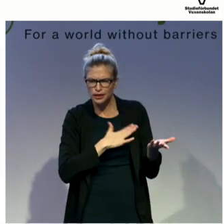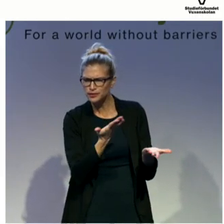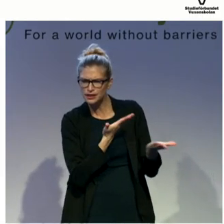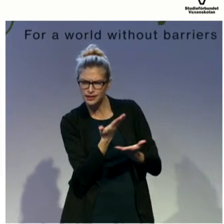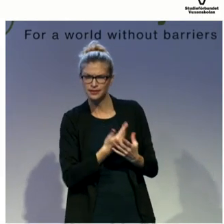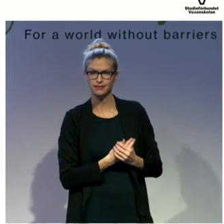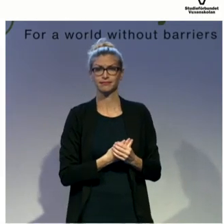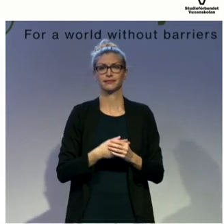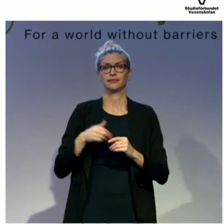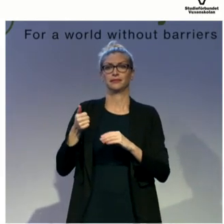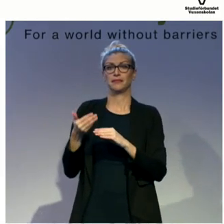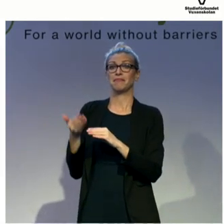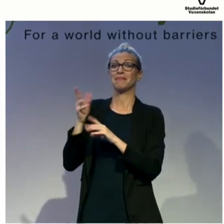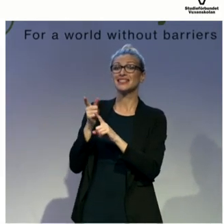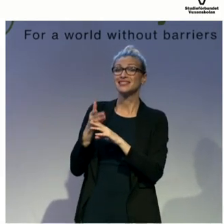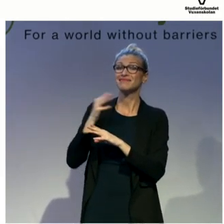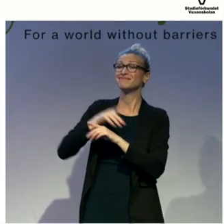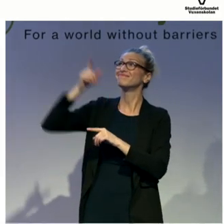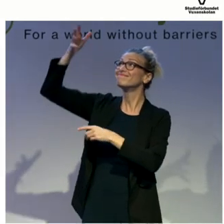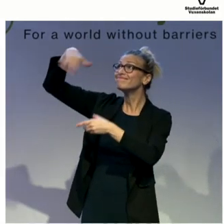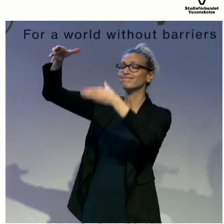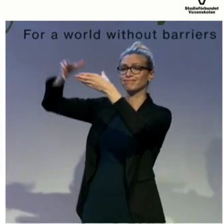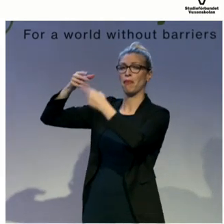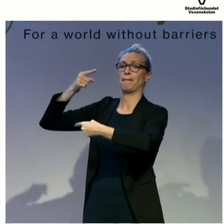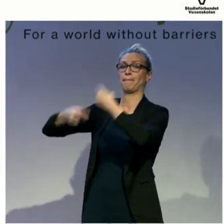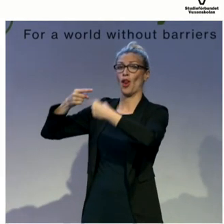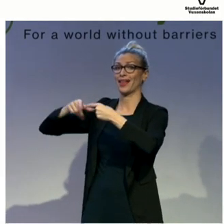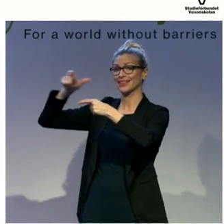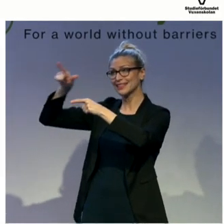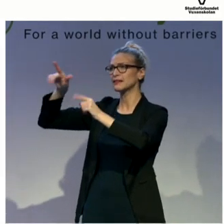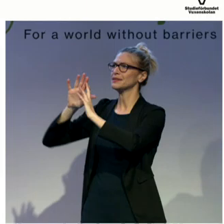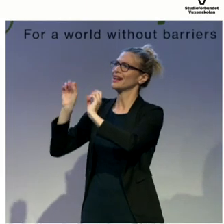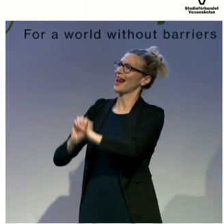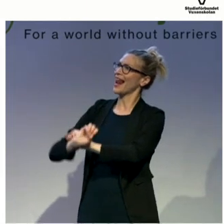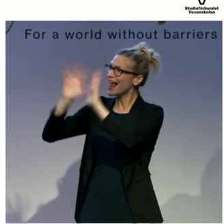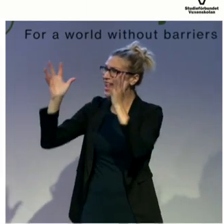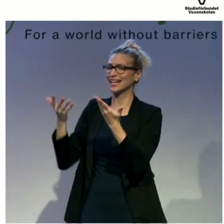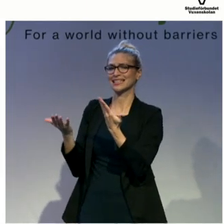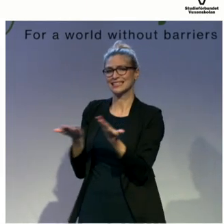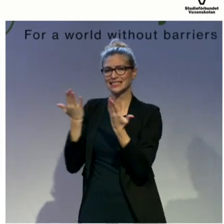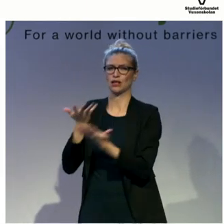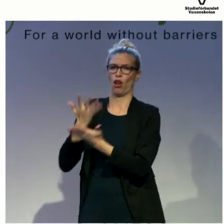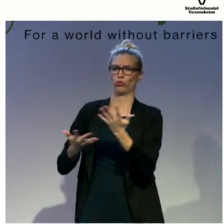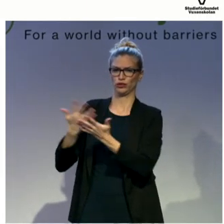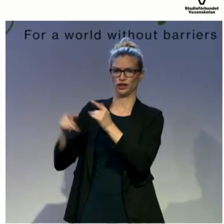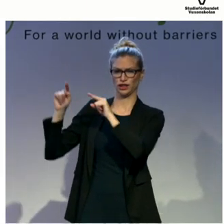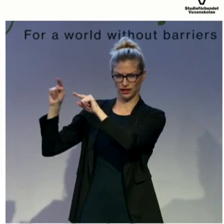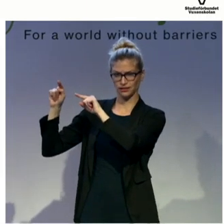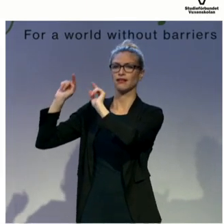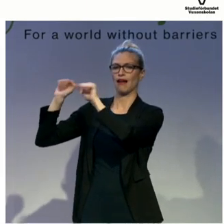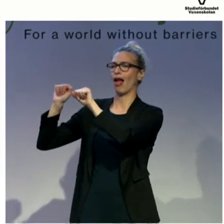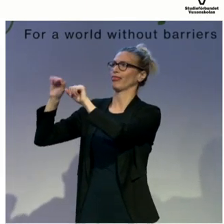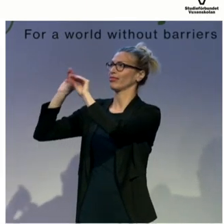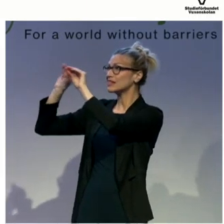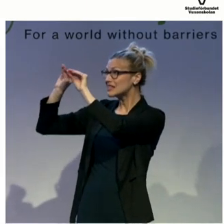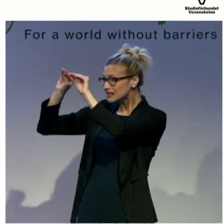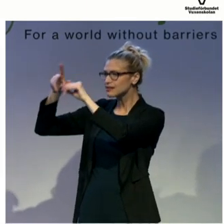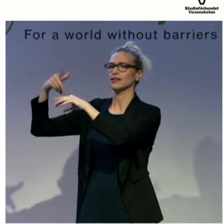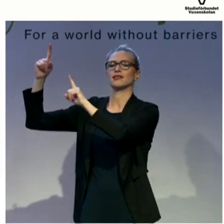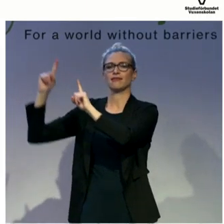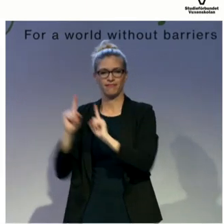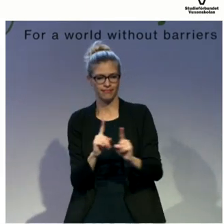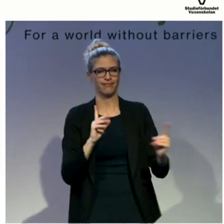an easy-to-understand way, and the discussions were great. It was direct communication, and it was